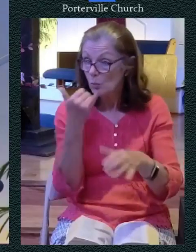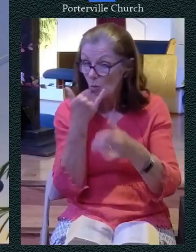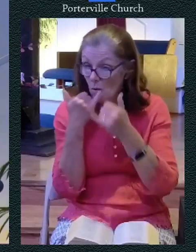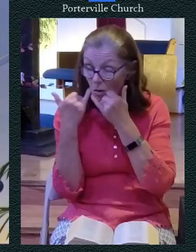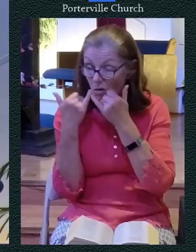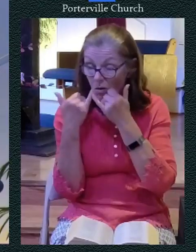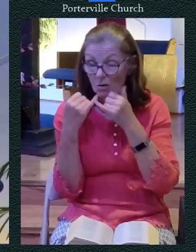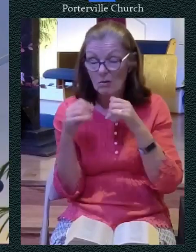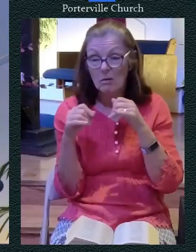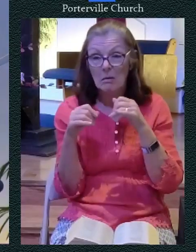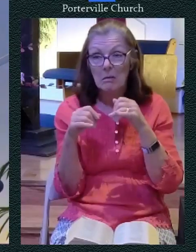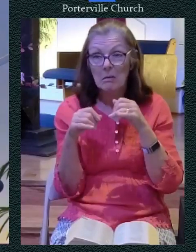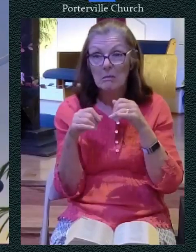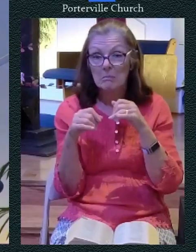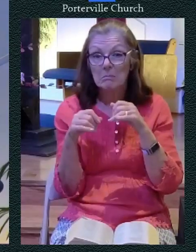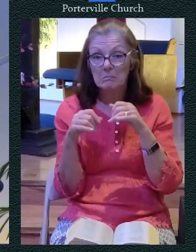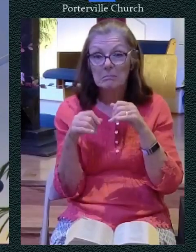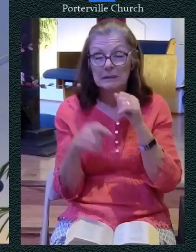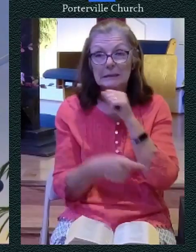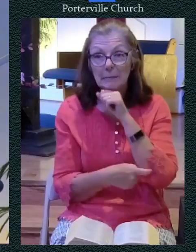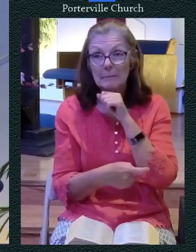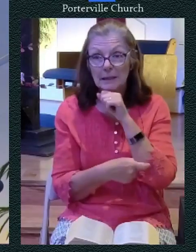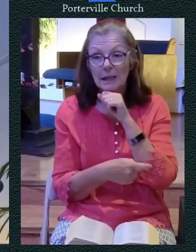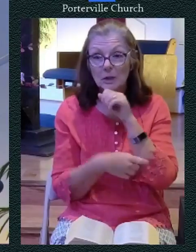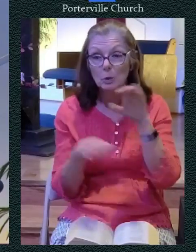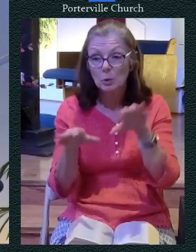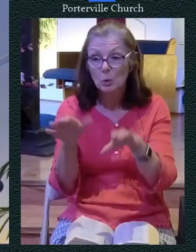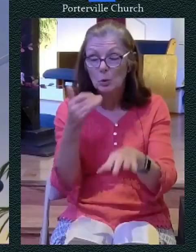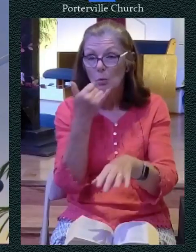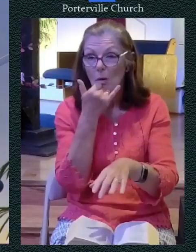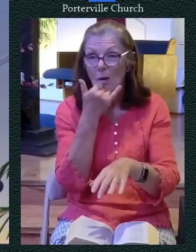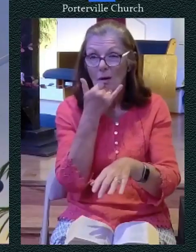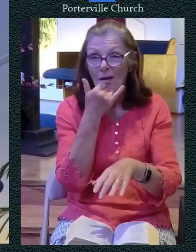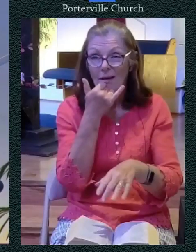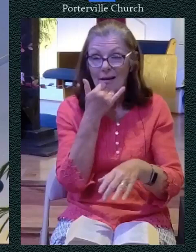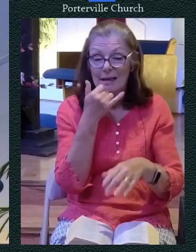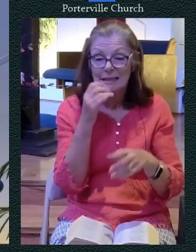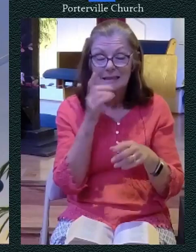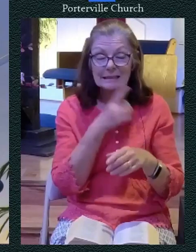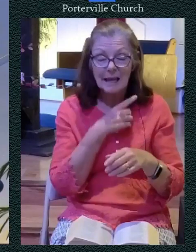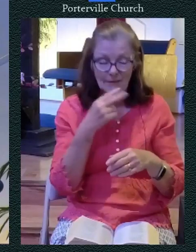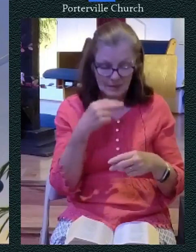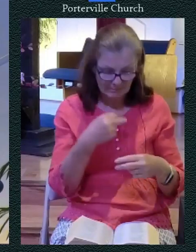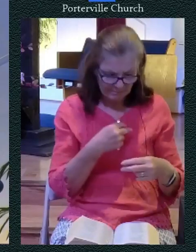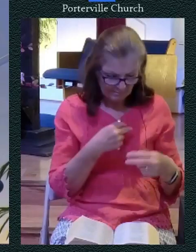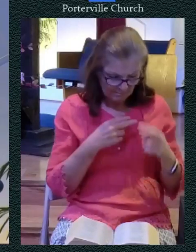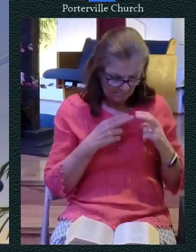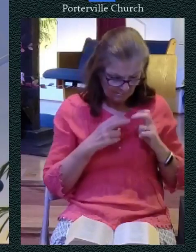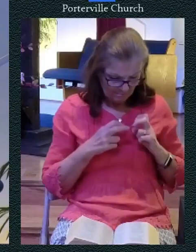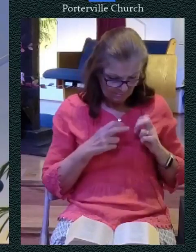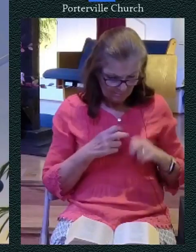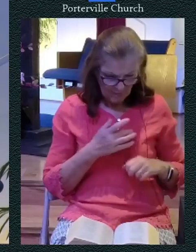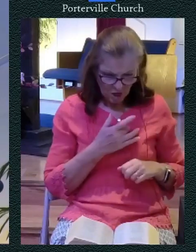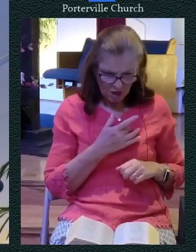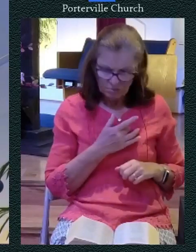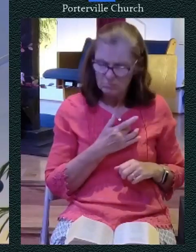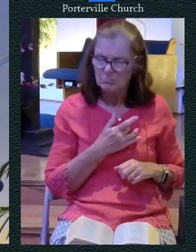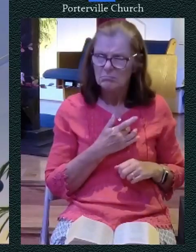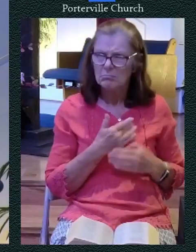wrong. He has seen something in his heart that is not right, and it disturbs him.